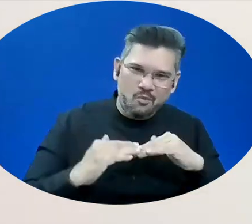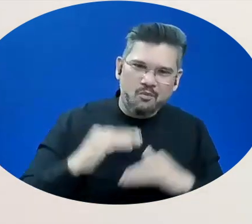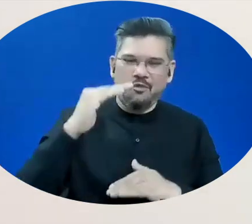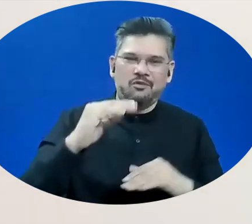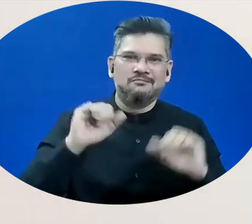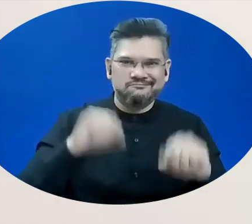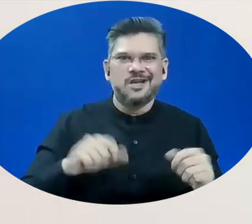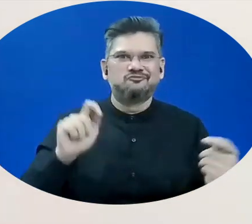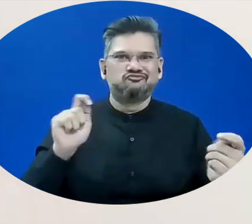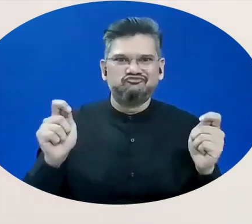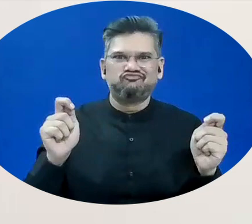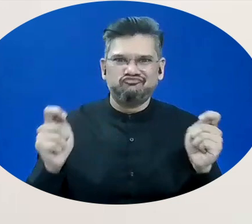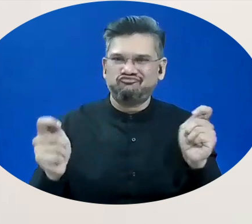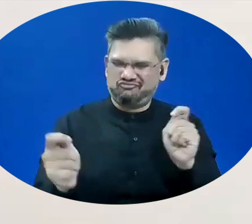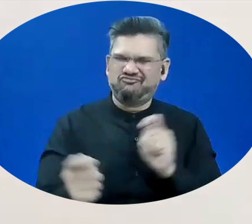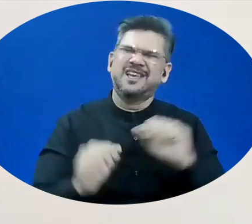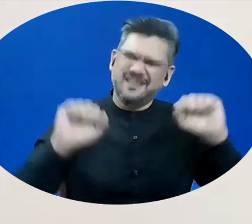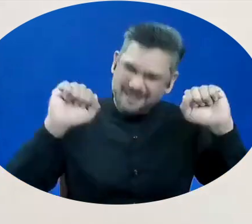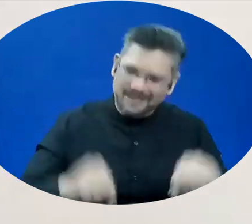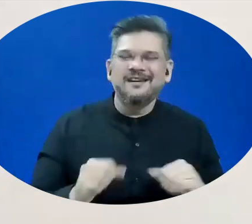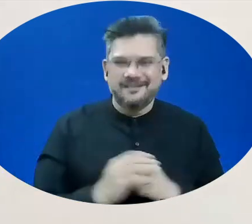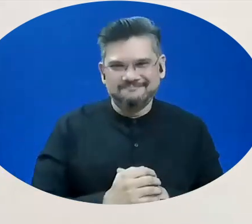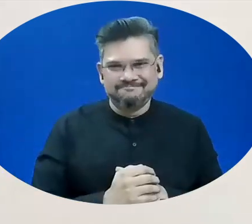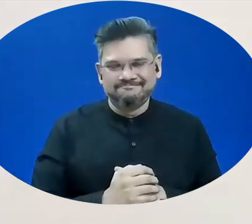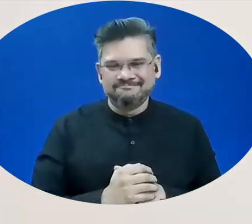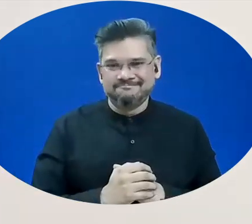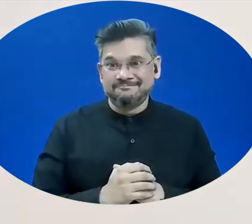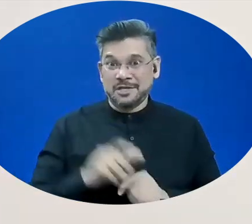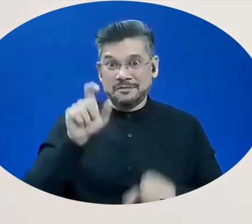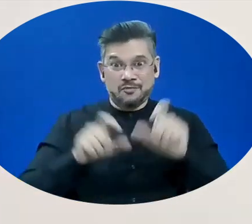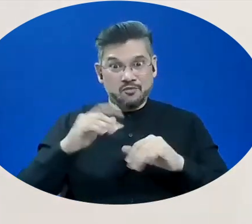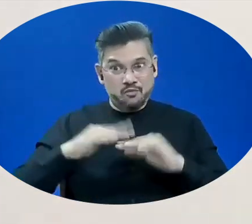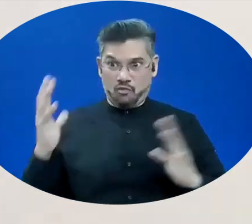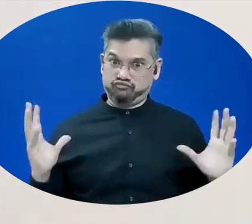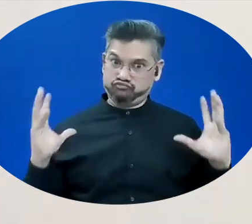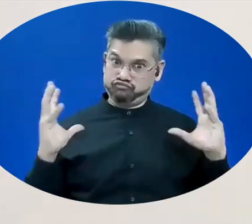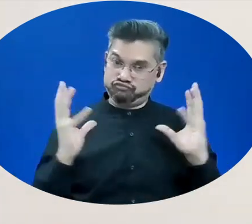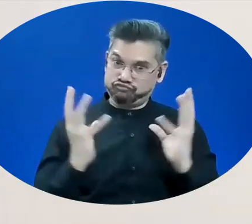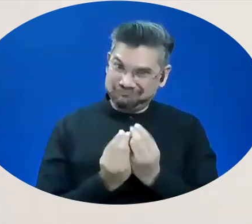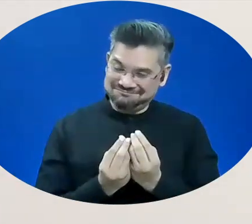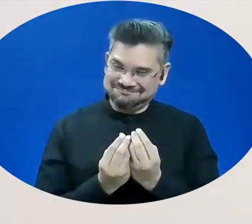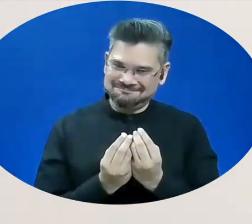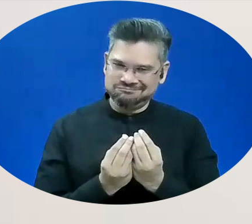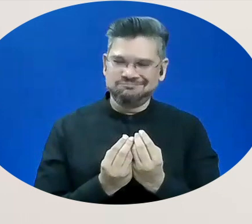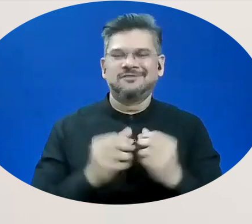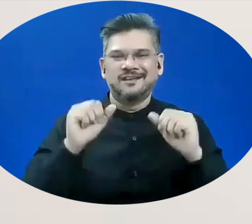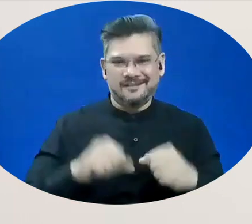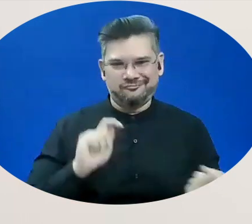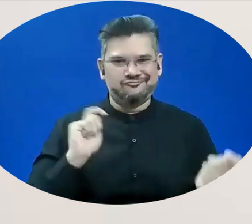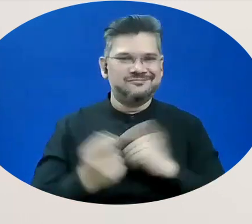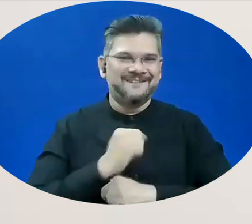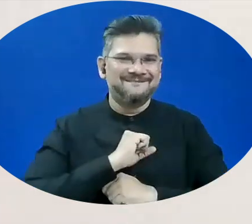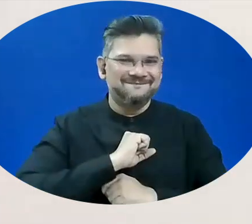happen, but it will happen a lot faster with us taking that courage and